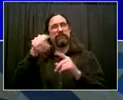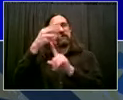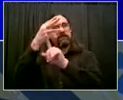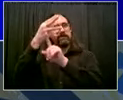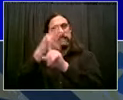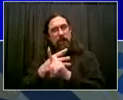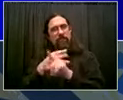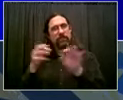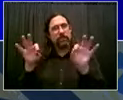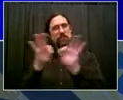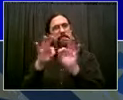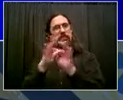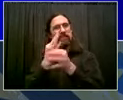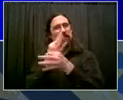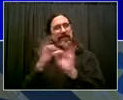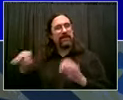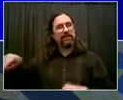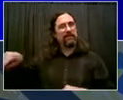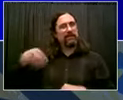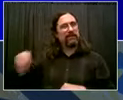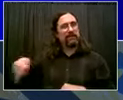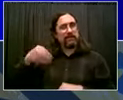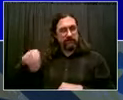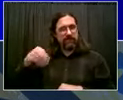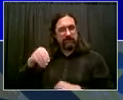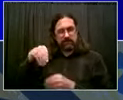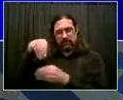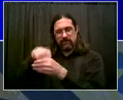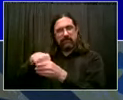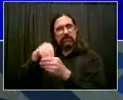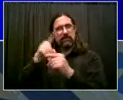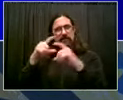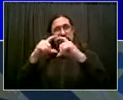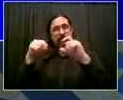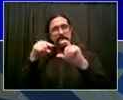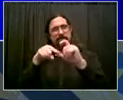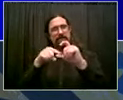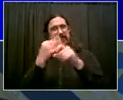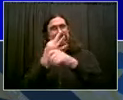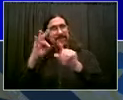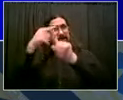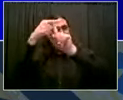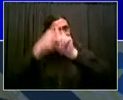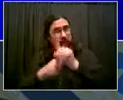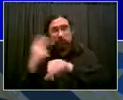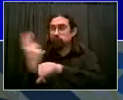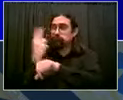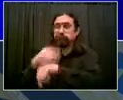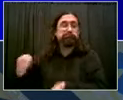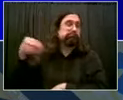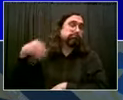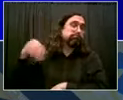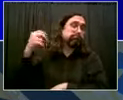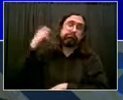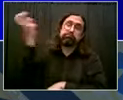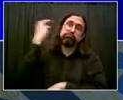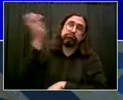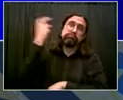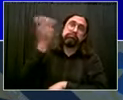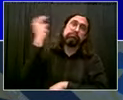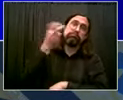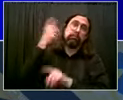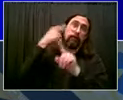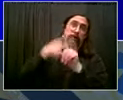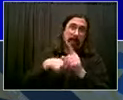been meaning to get vaccinated, you're ready to get vaccinated, just haven't gotten around to get vaccinated, go to one of the city-run sites, sign up to get vaccinated,